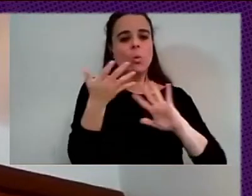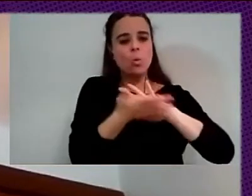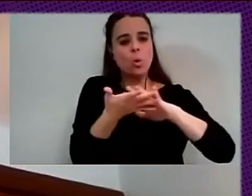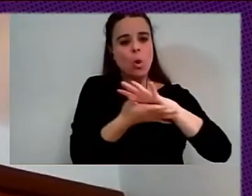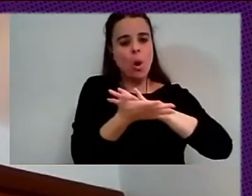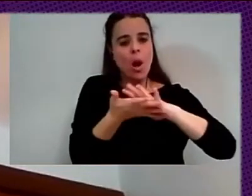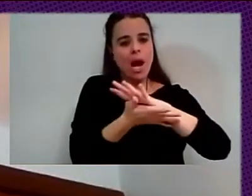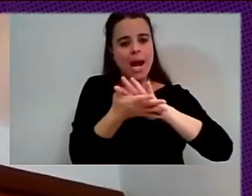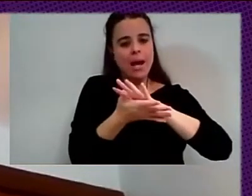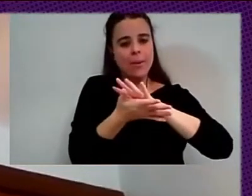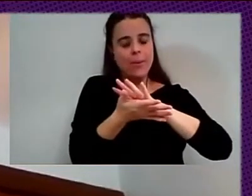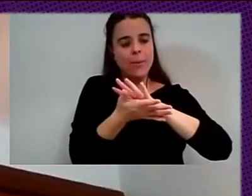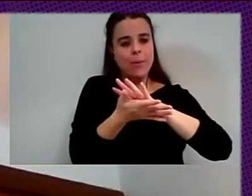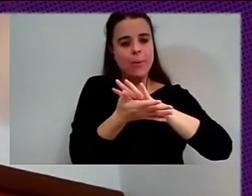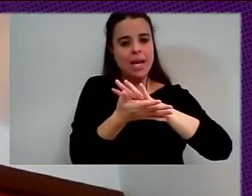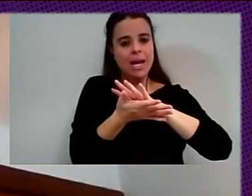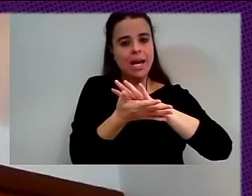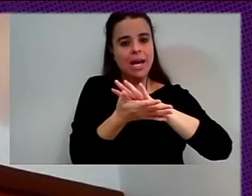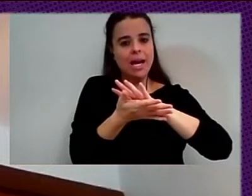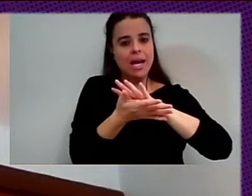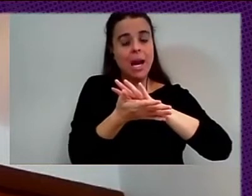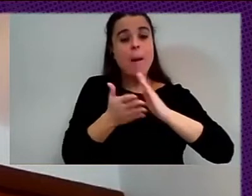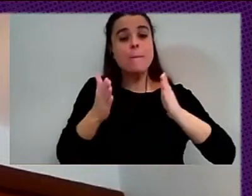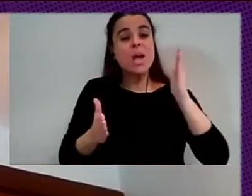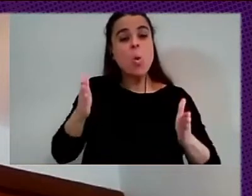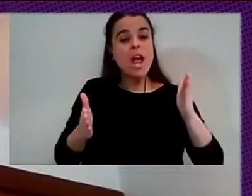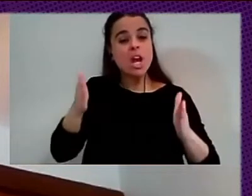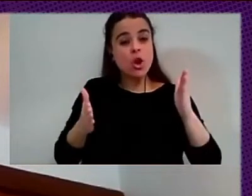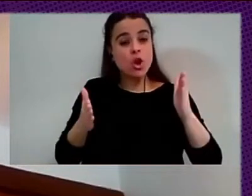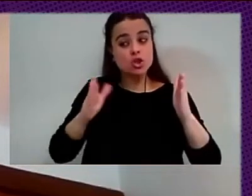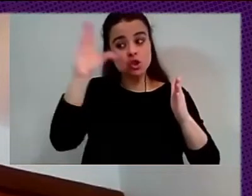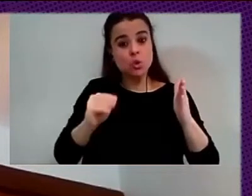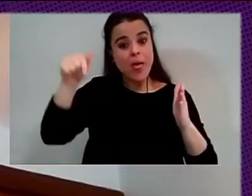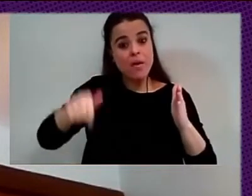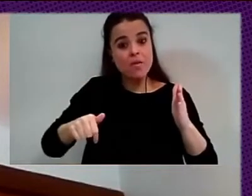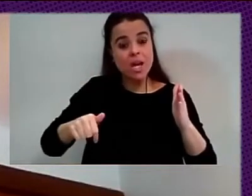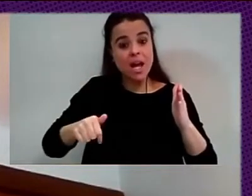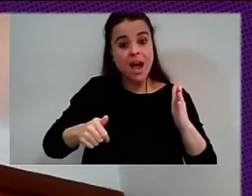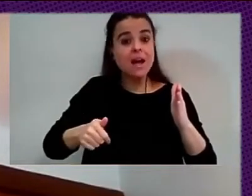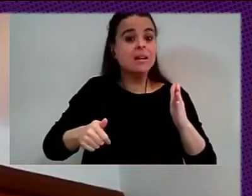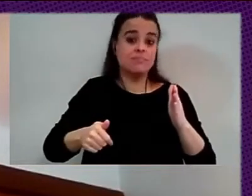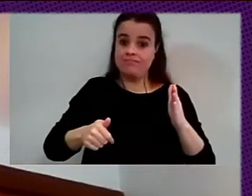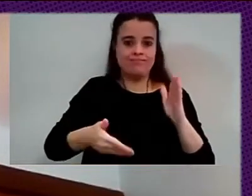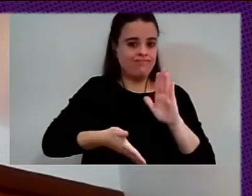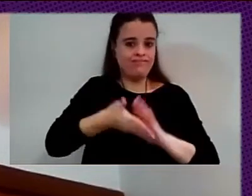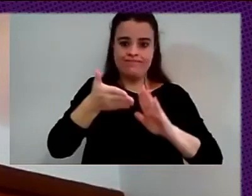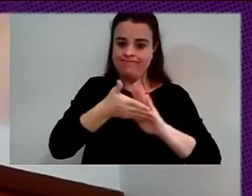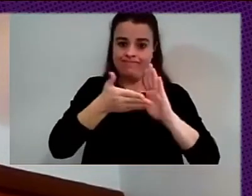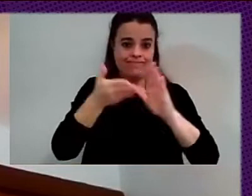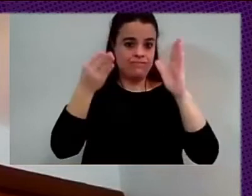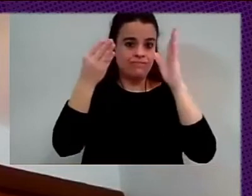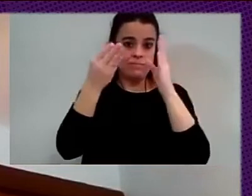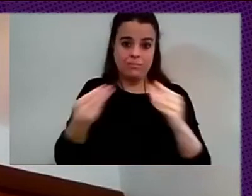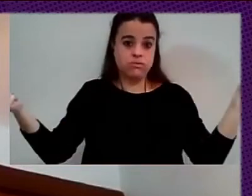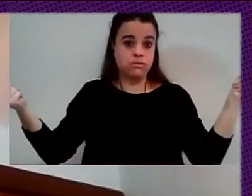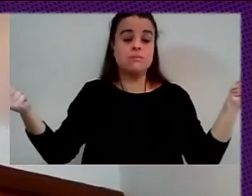0.5% of the territory that's being used for economic extraction by humans is not considered off limits. And if and they're